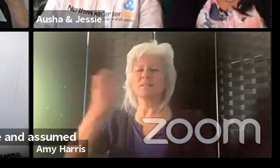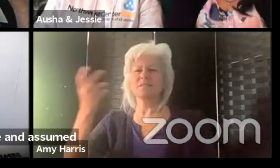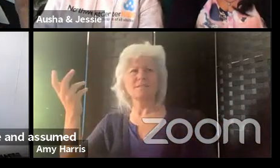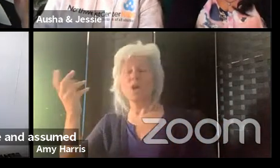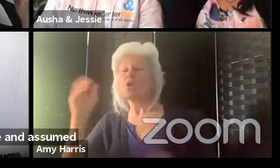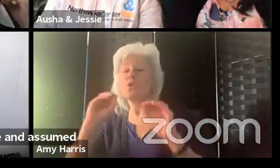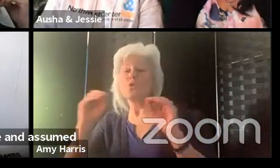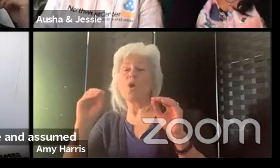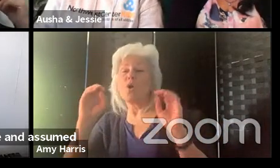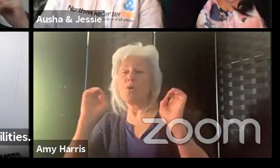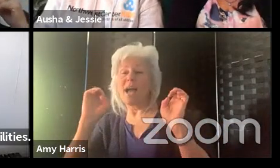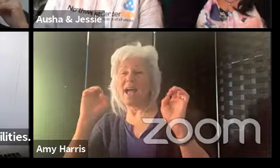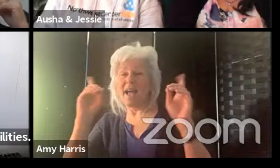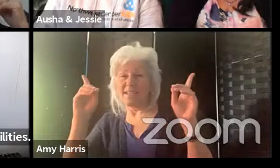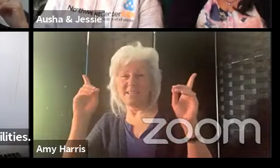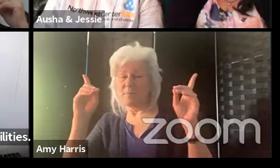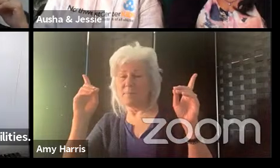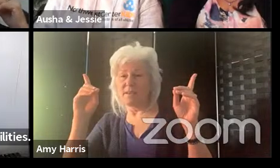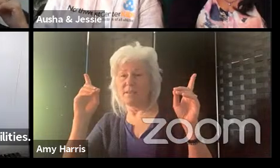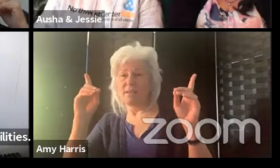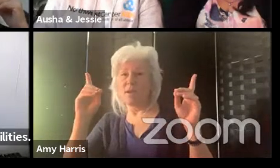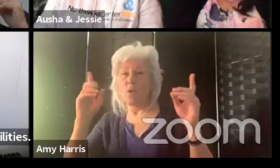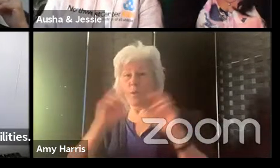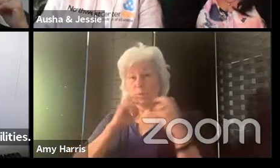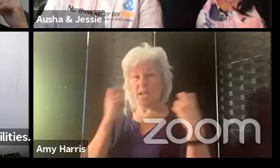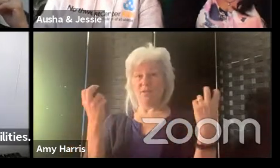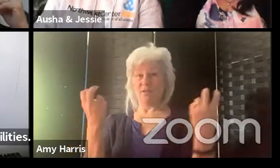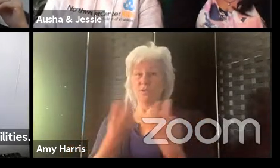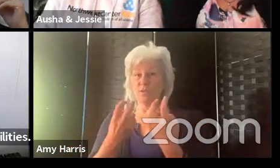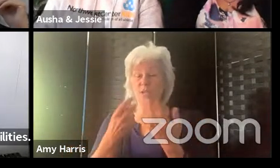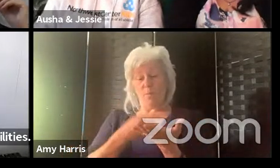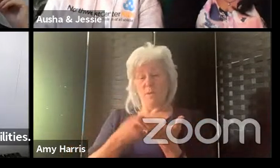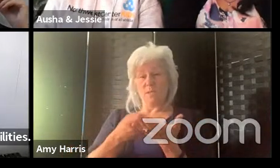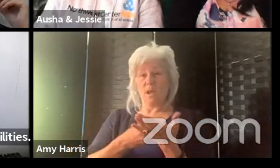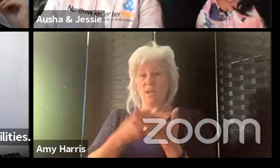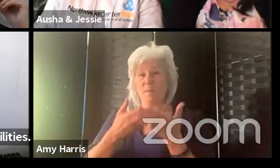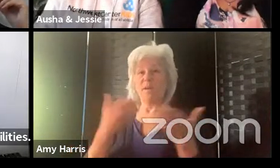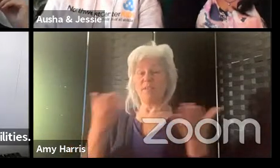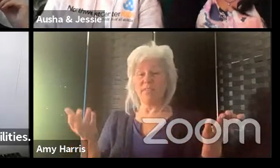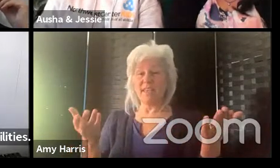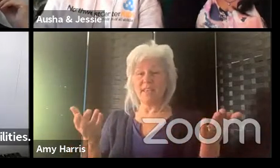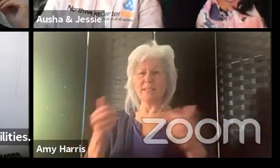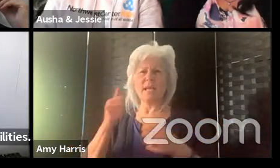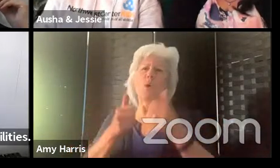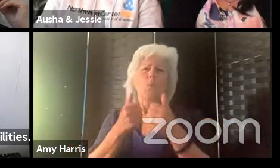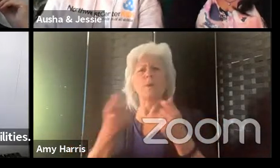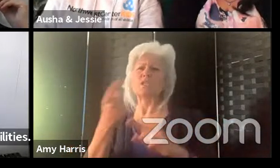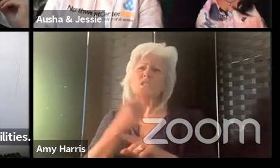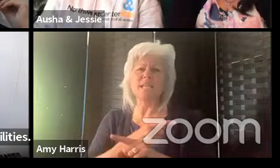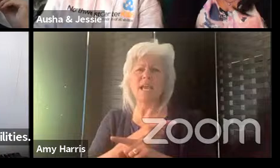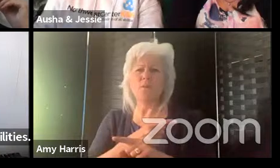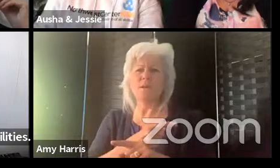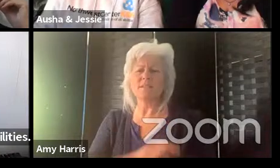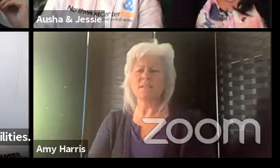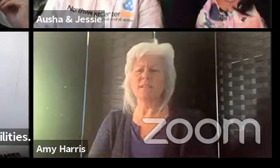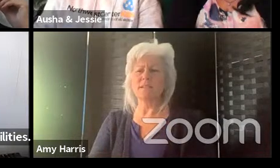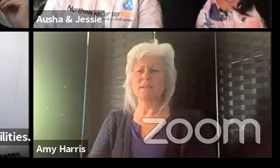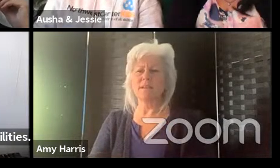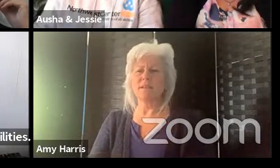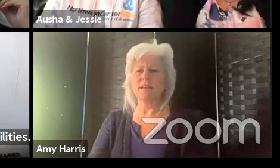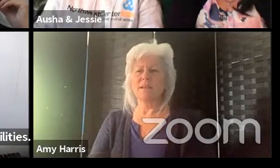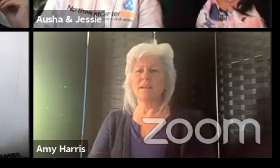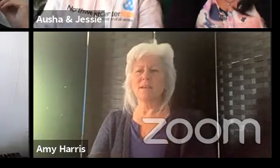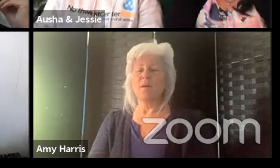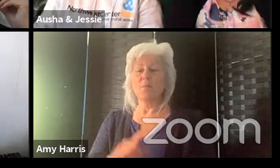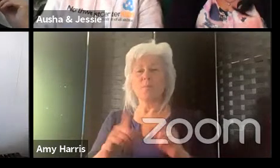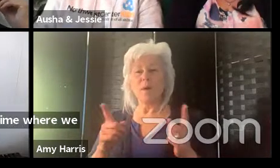work. I remember we had a circle time where we talked about things like which day was it. Although LRC2 taught me